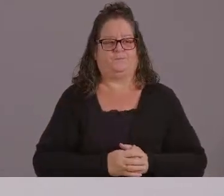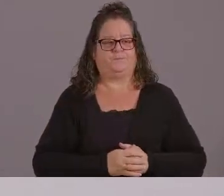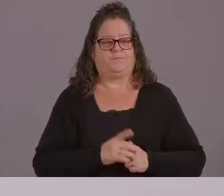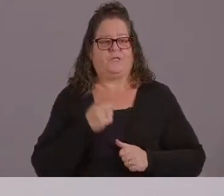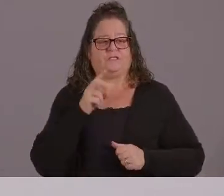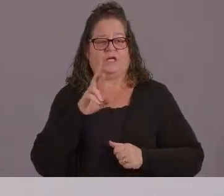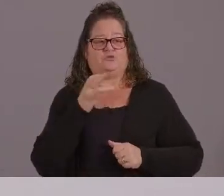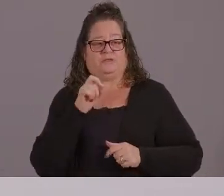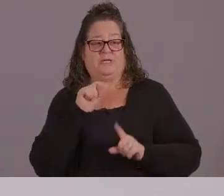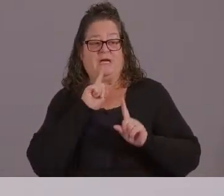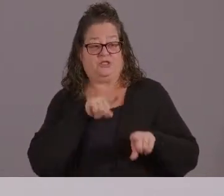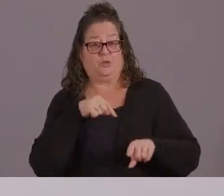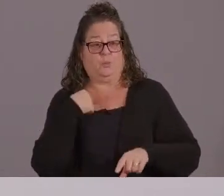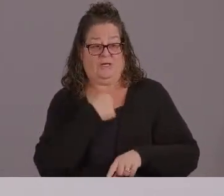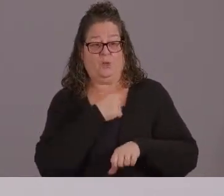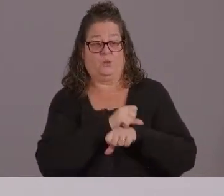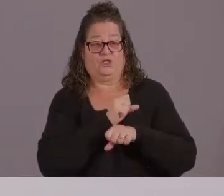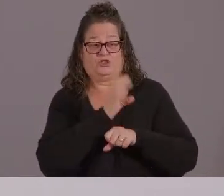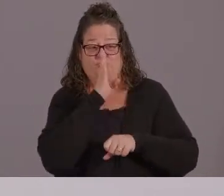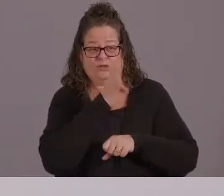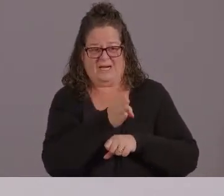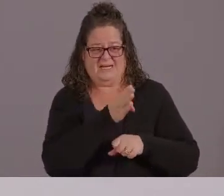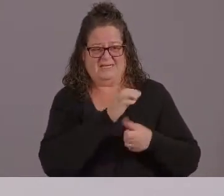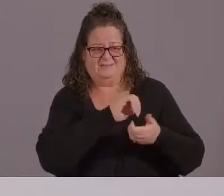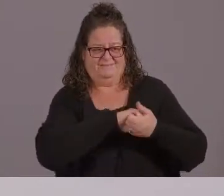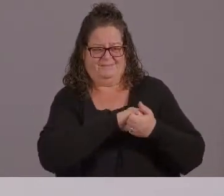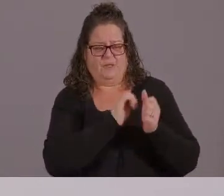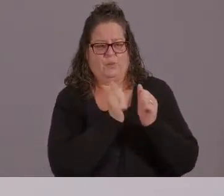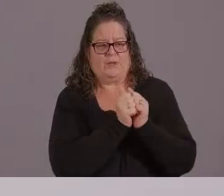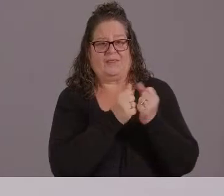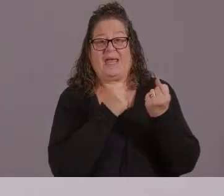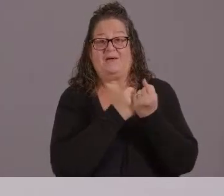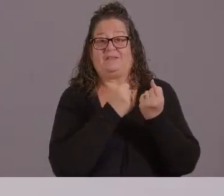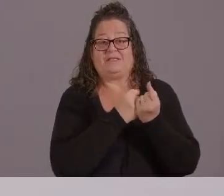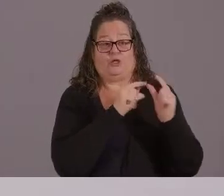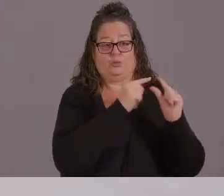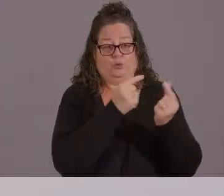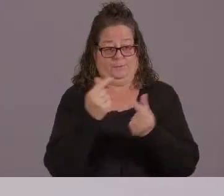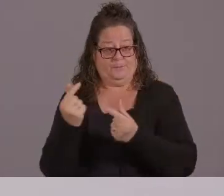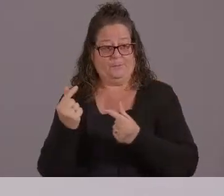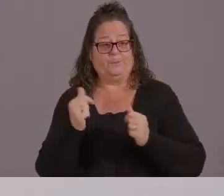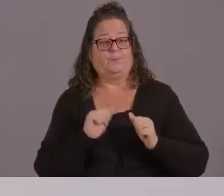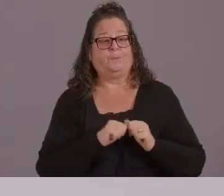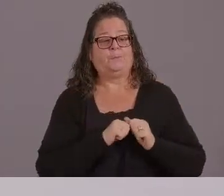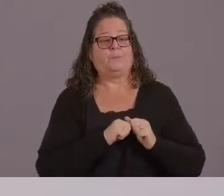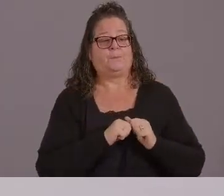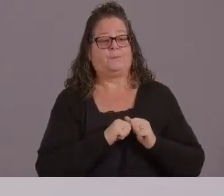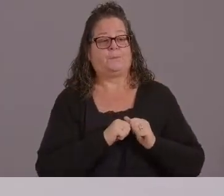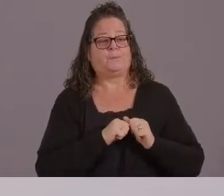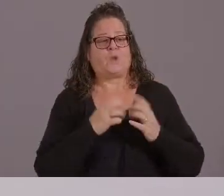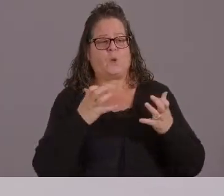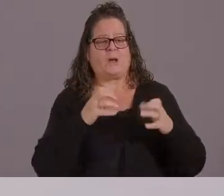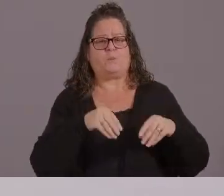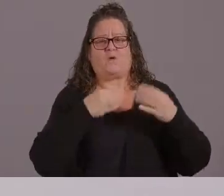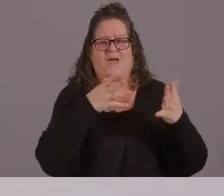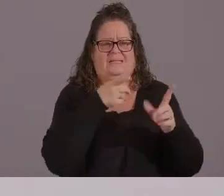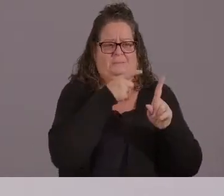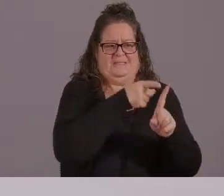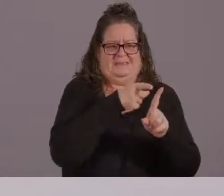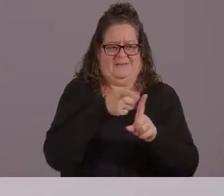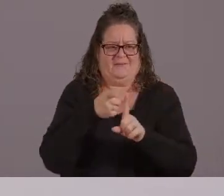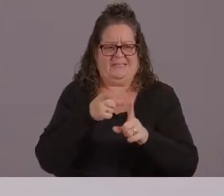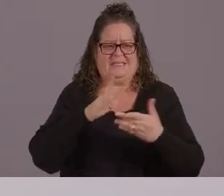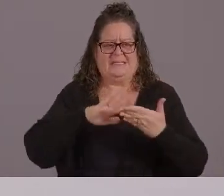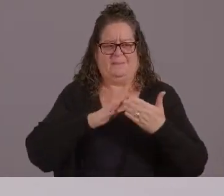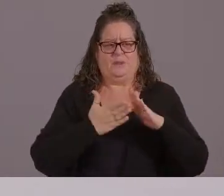behalf of people living with disabilities to provide specific community pop-up vaccination